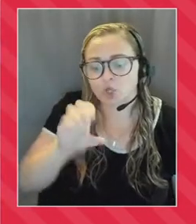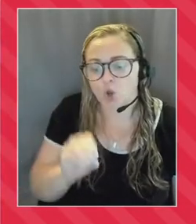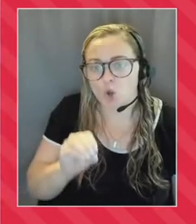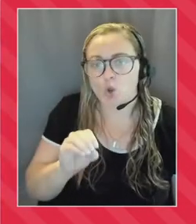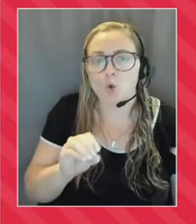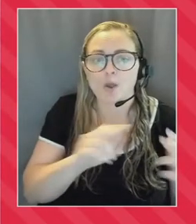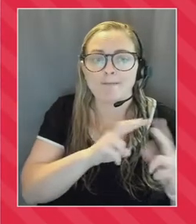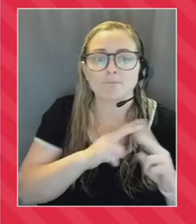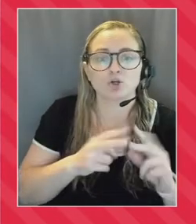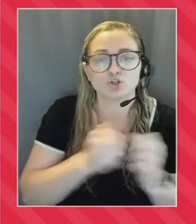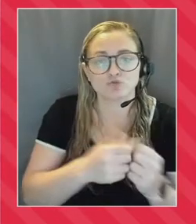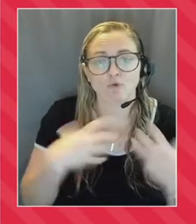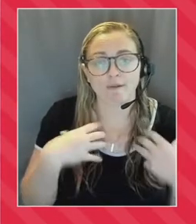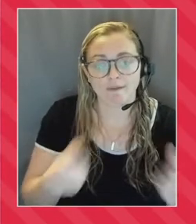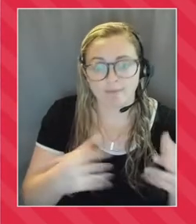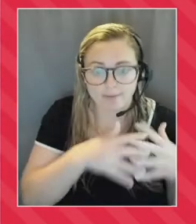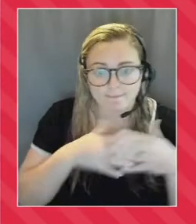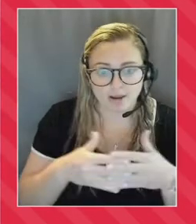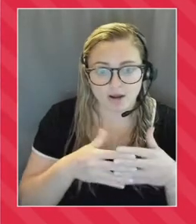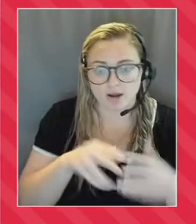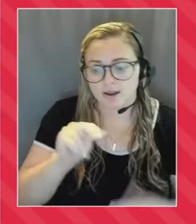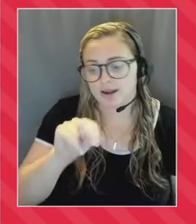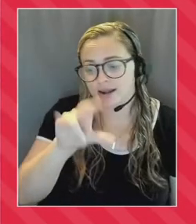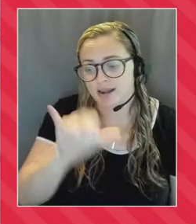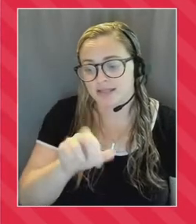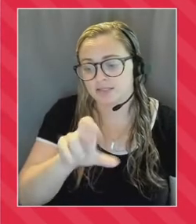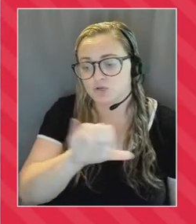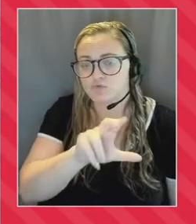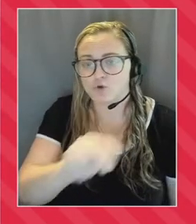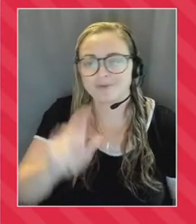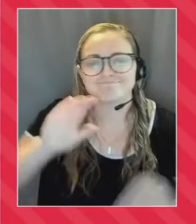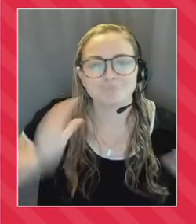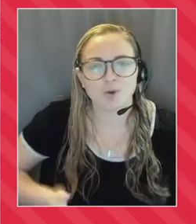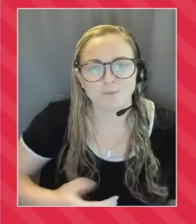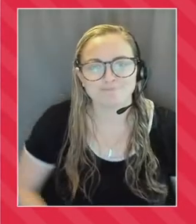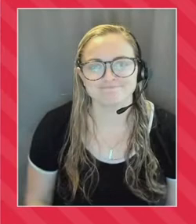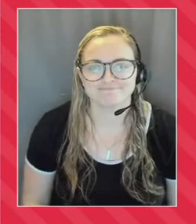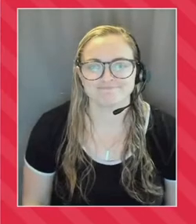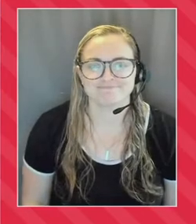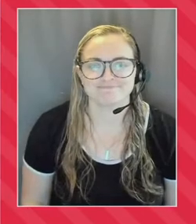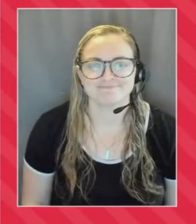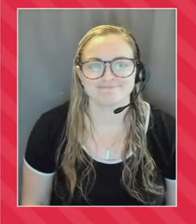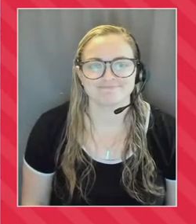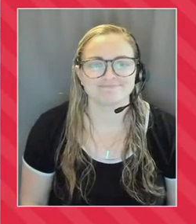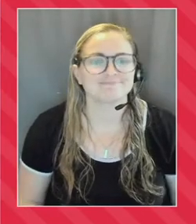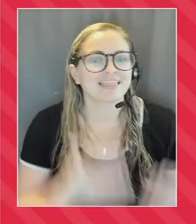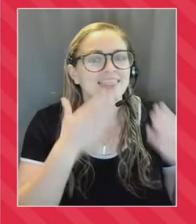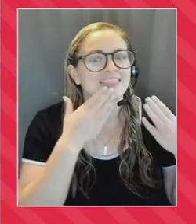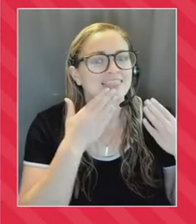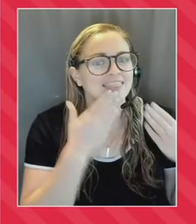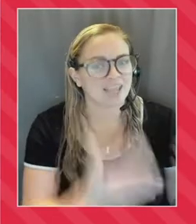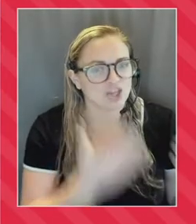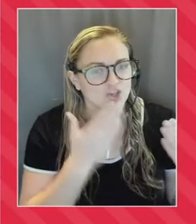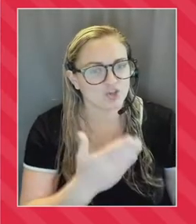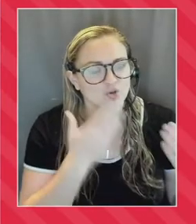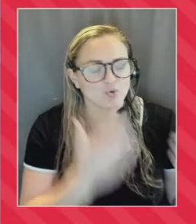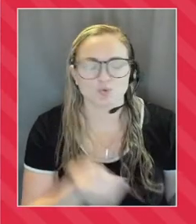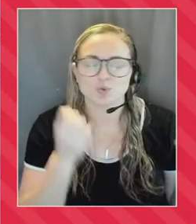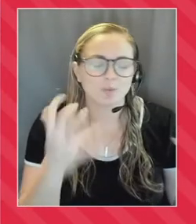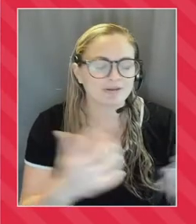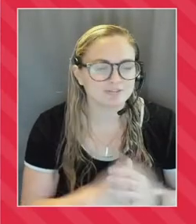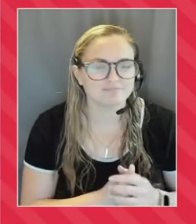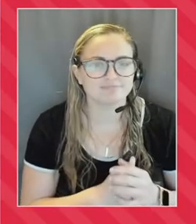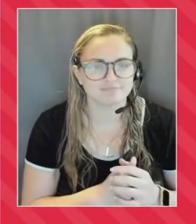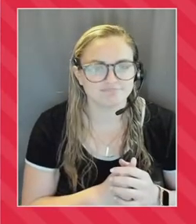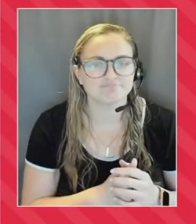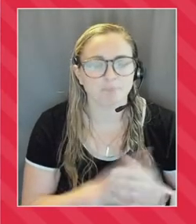Partnership for a Healthy America, Nancy Roman. Welcome, Nancy. Thank you, Kari. Thank you so much for